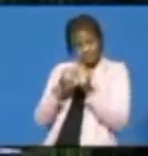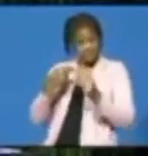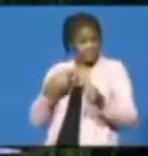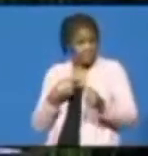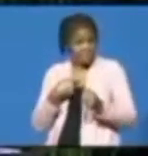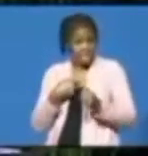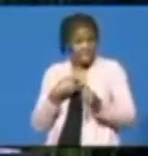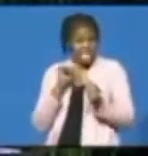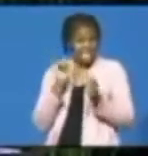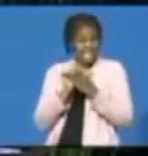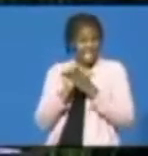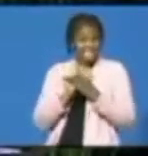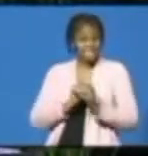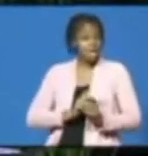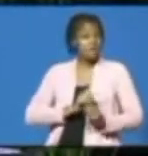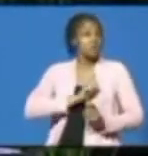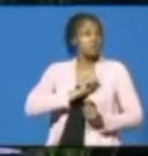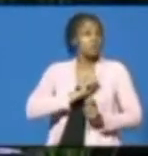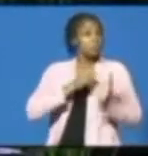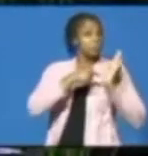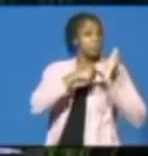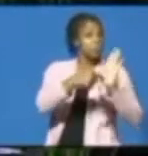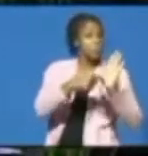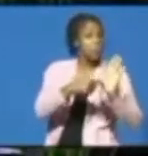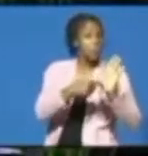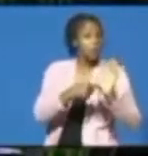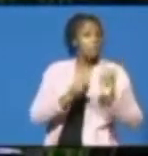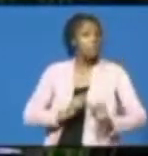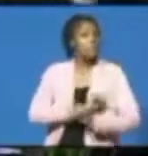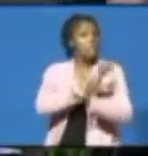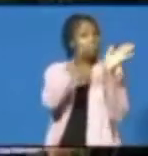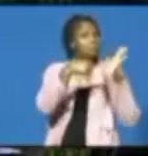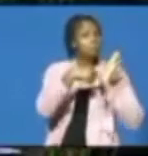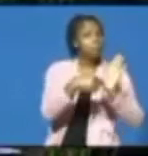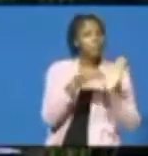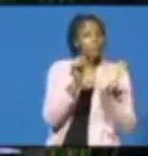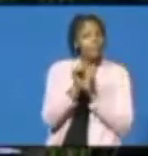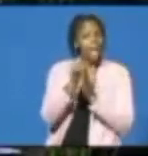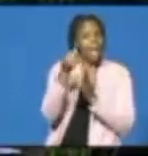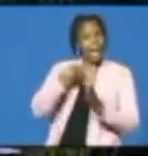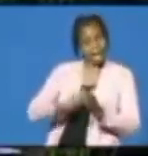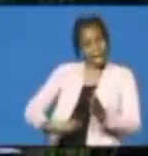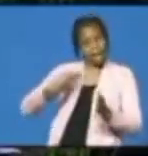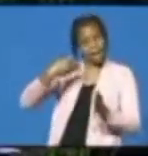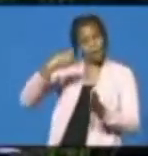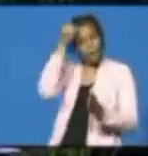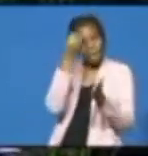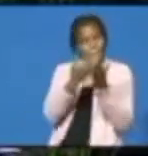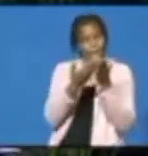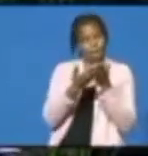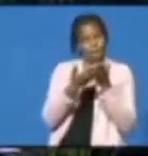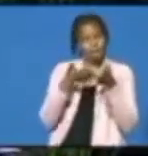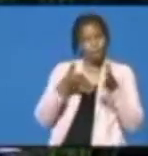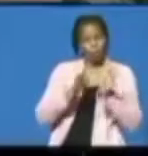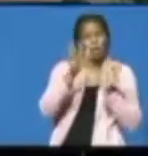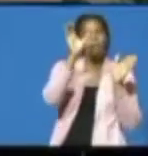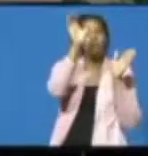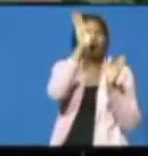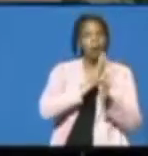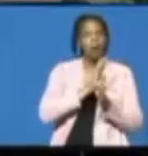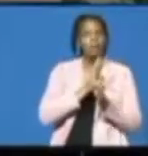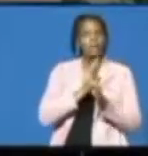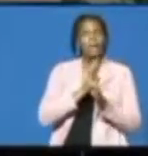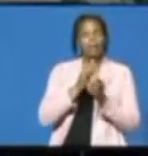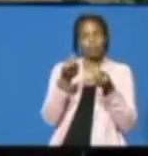a clear indication that I'm walking according to God's way. I'm walking according to God's